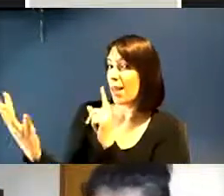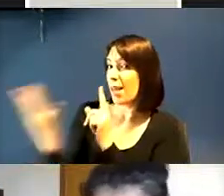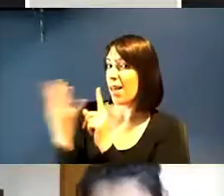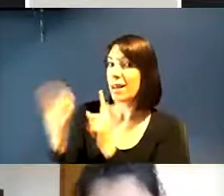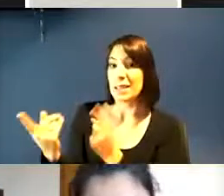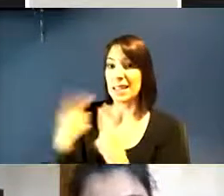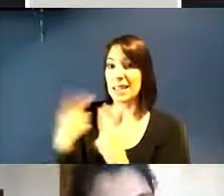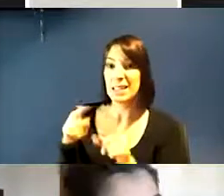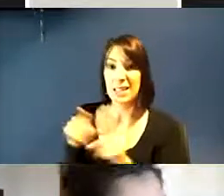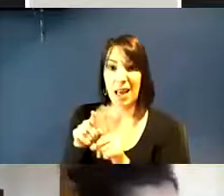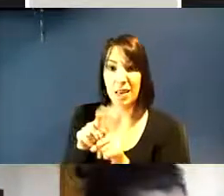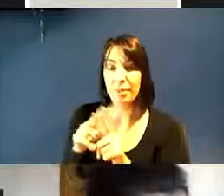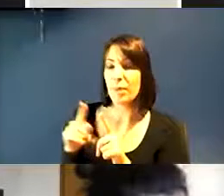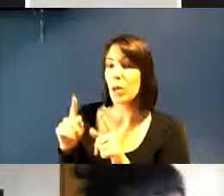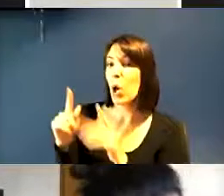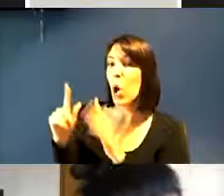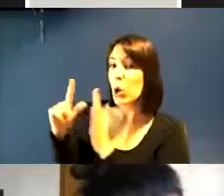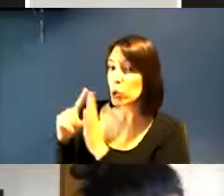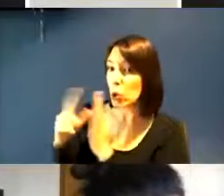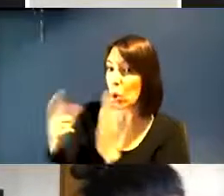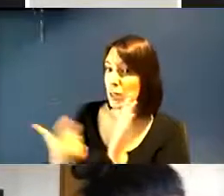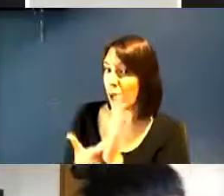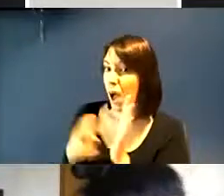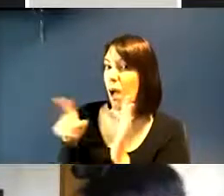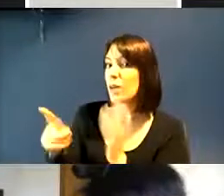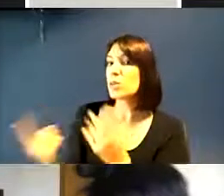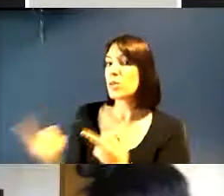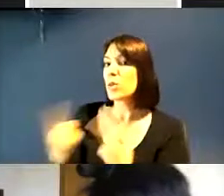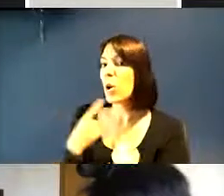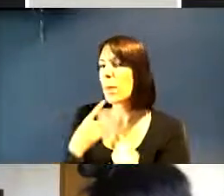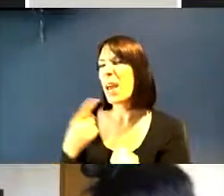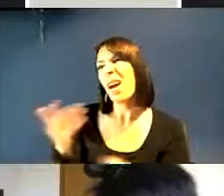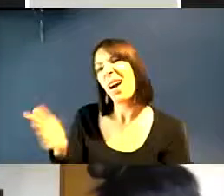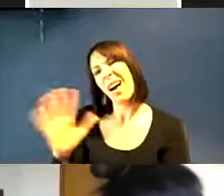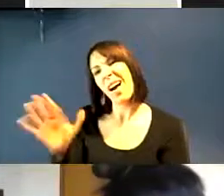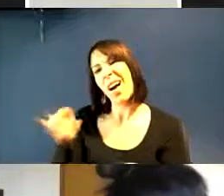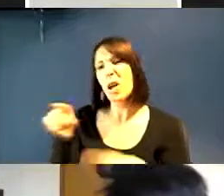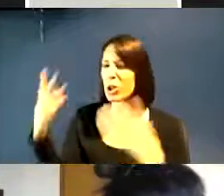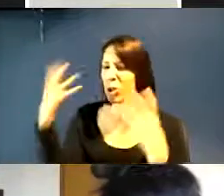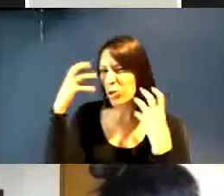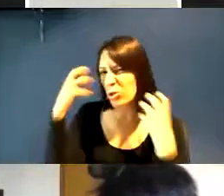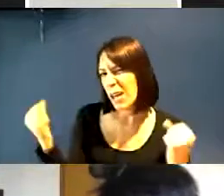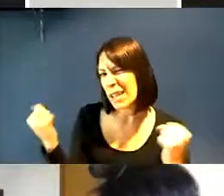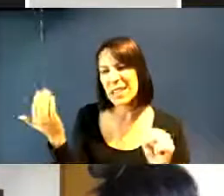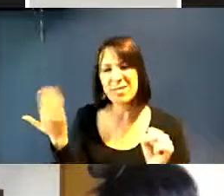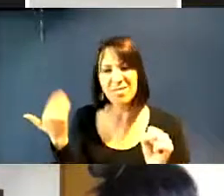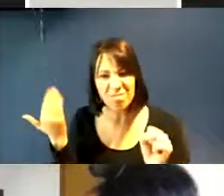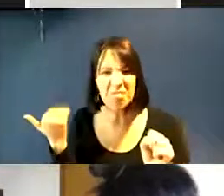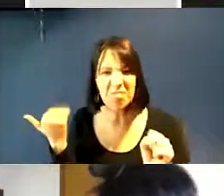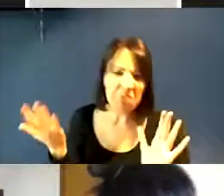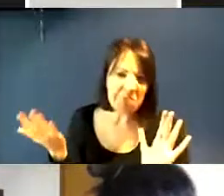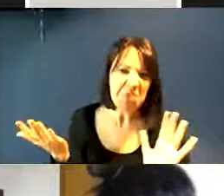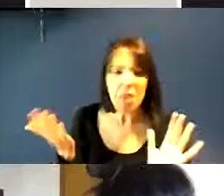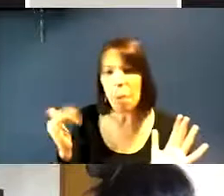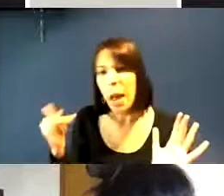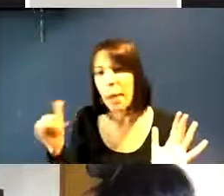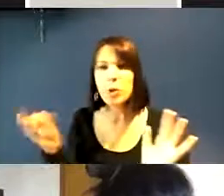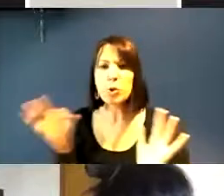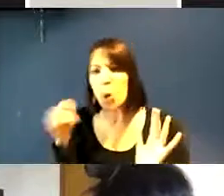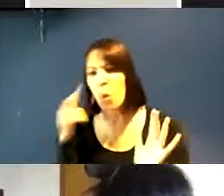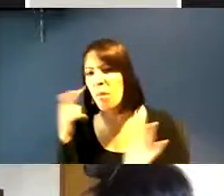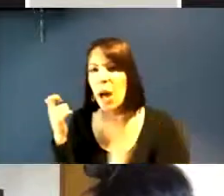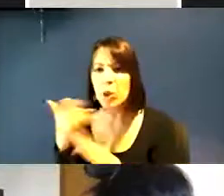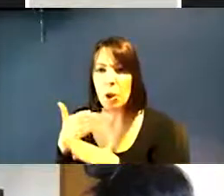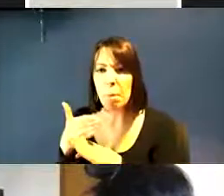was doctors that were saying to me, oh, you know, you've been pretty stressed lately. There's some things going on for you. Maybe you shouldn't. And I think